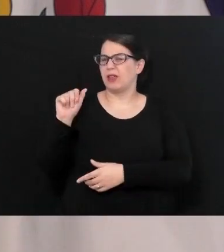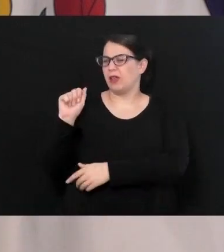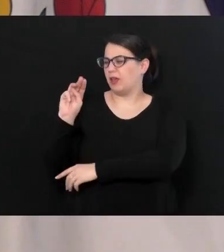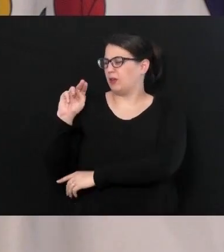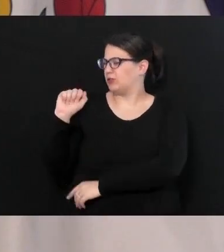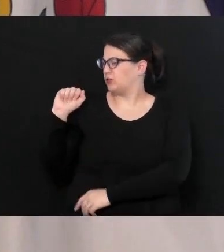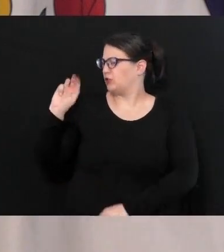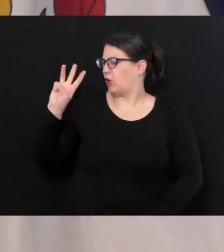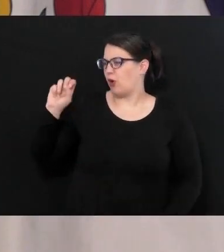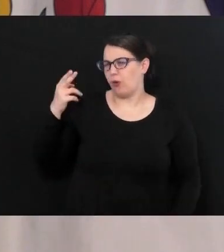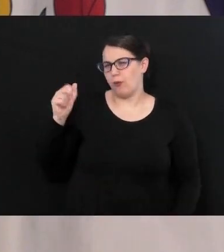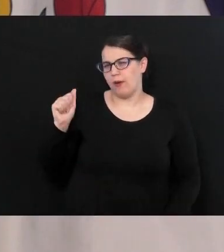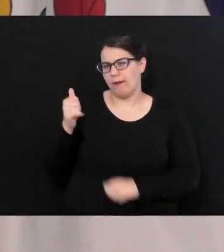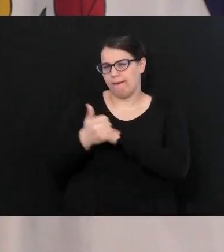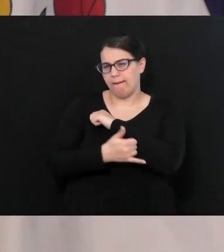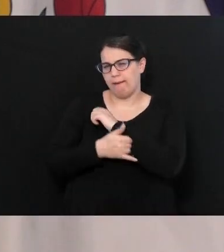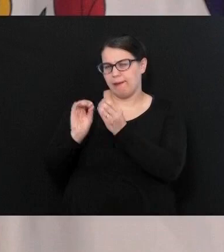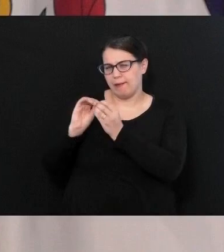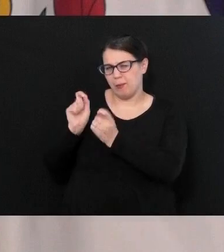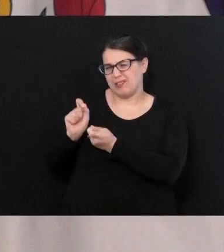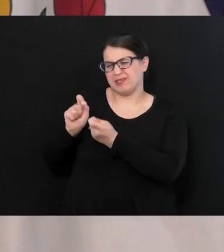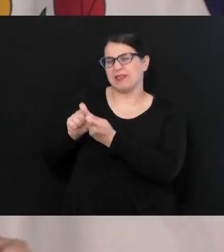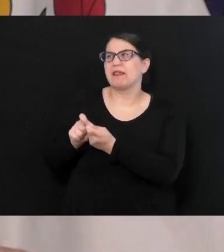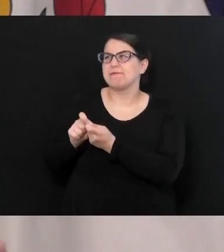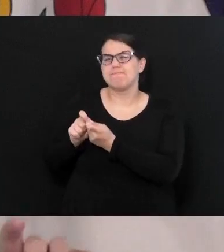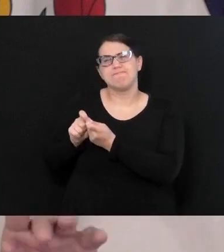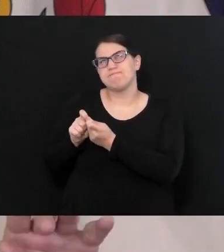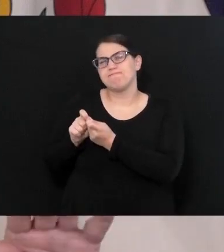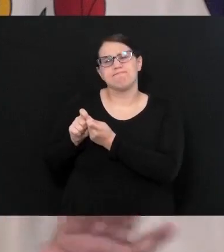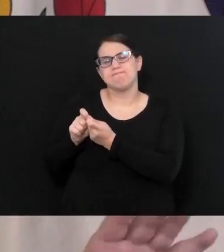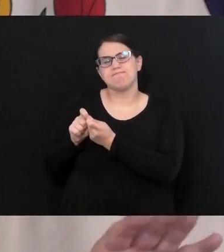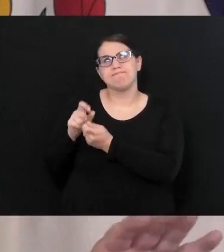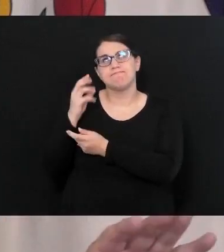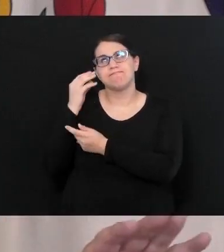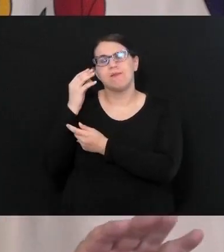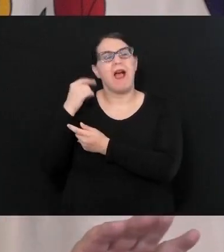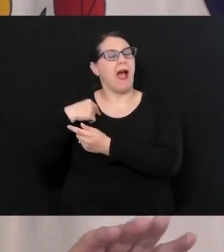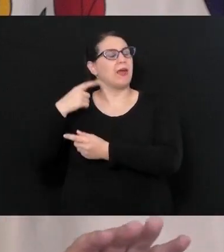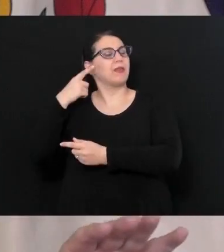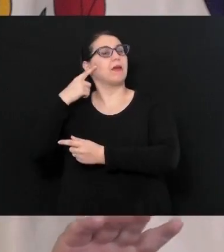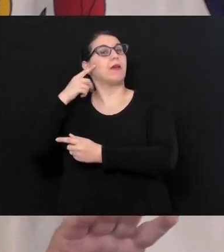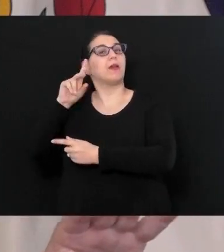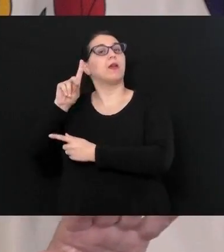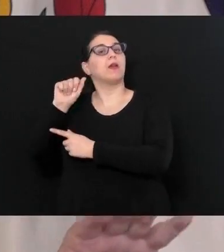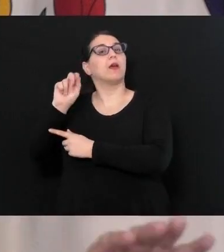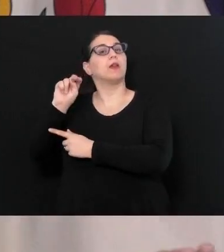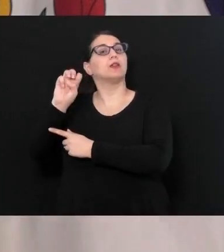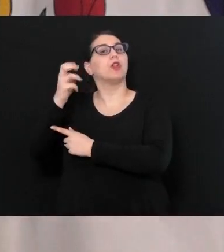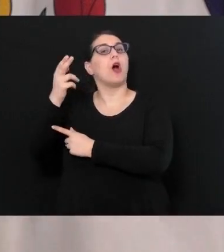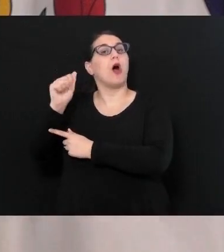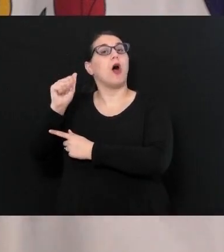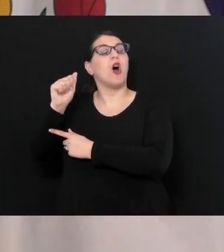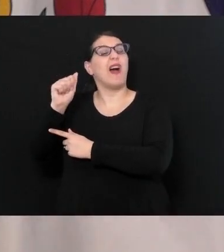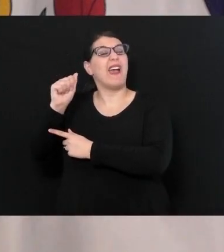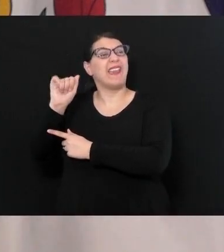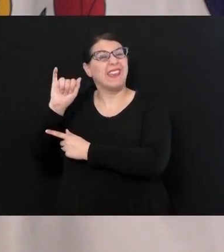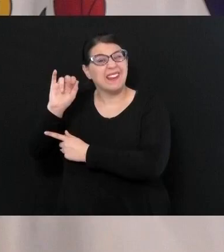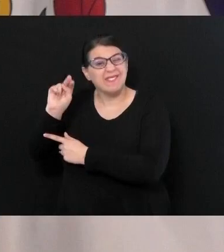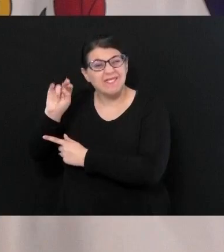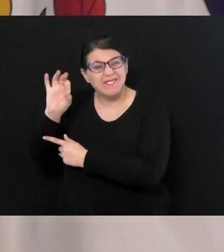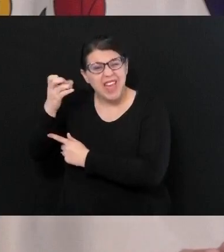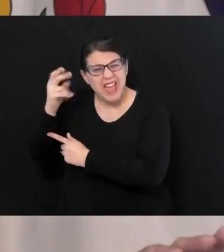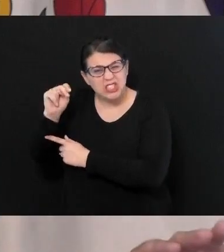Saturday, you know, when I was on the phone with Dr. Marsh, you know, Kanawha's infection numbers had started to come down just a